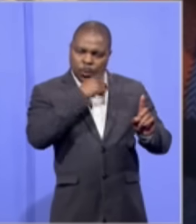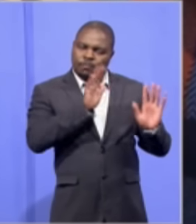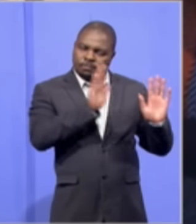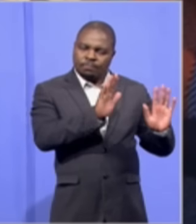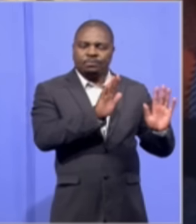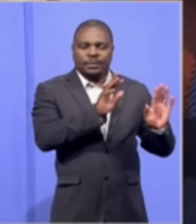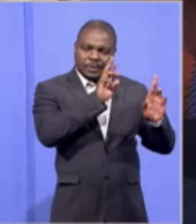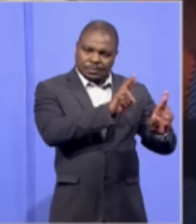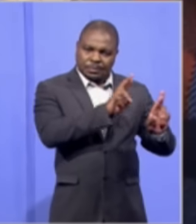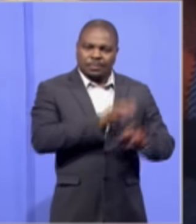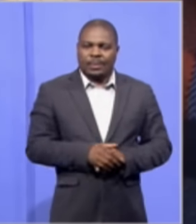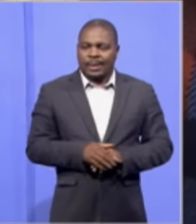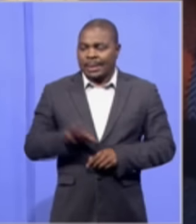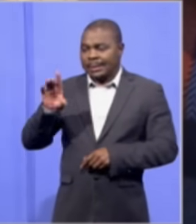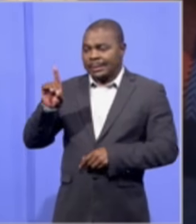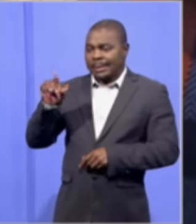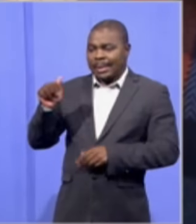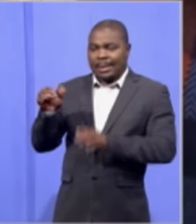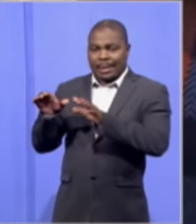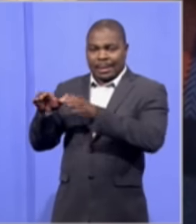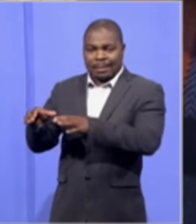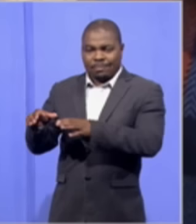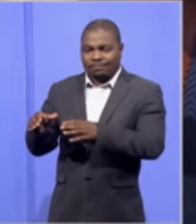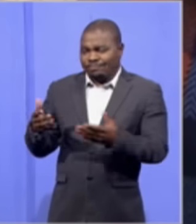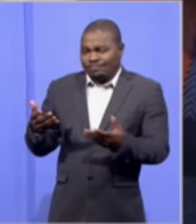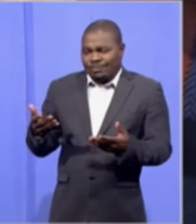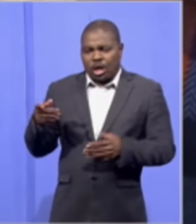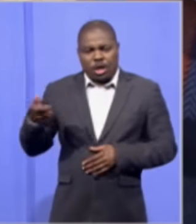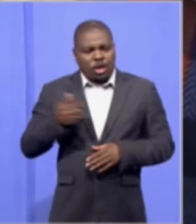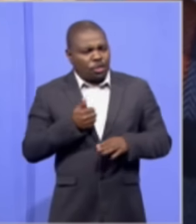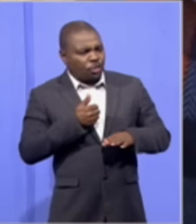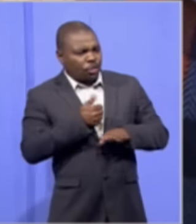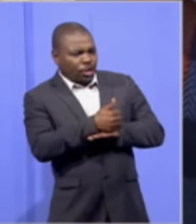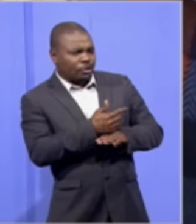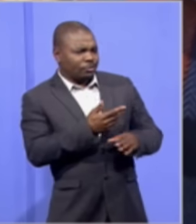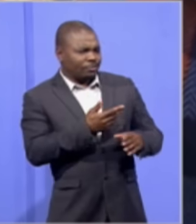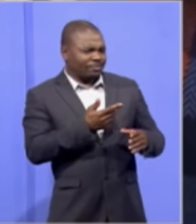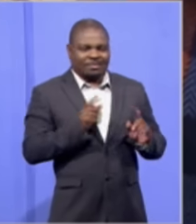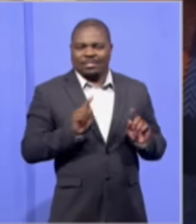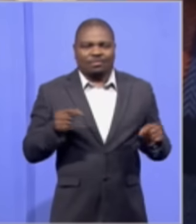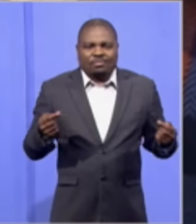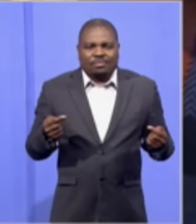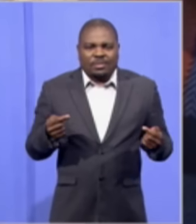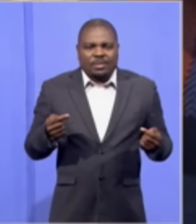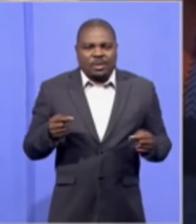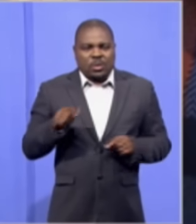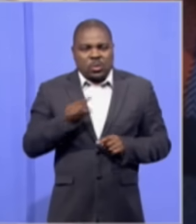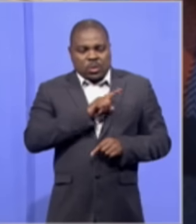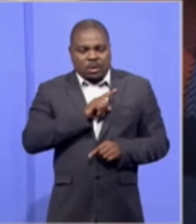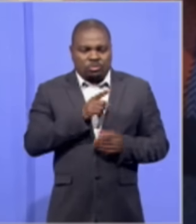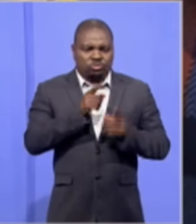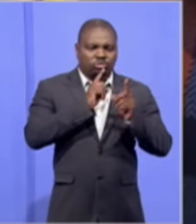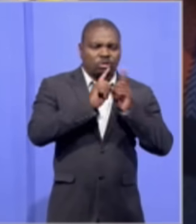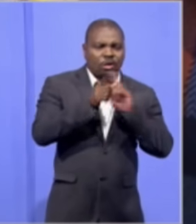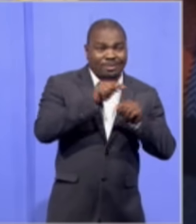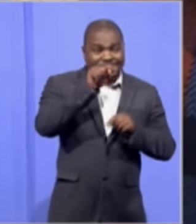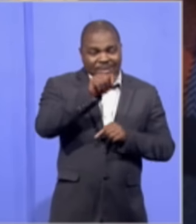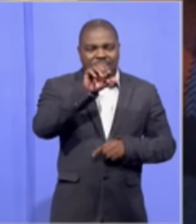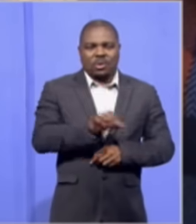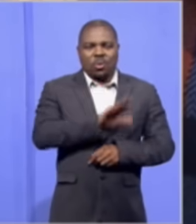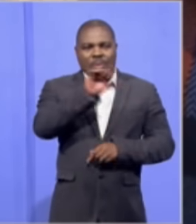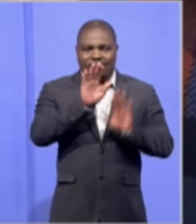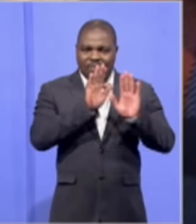The Democratic Alliance in this particular instance cannot threaten the dialogue because in our understanding the dialogue is for South Africans, it's